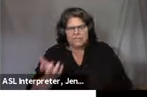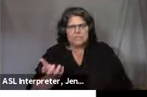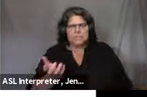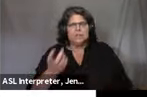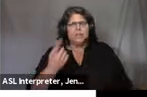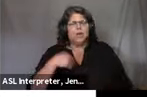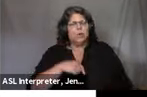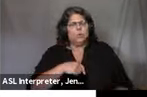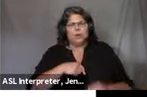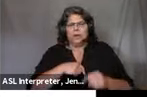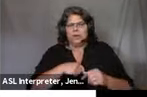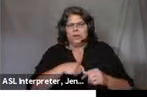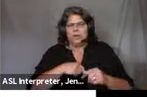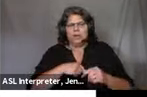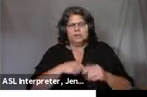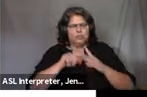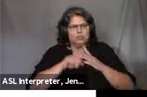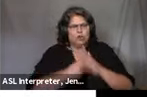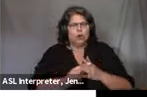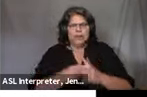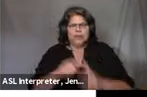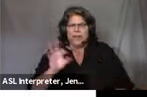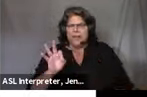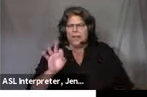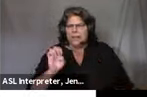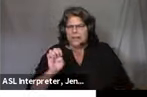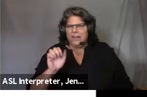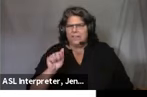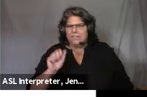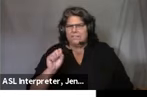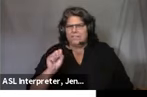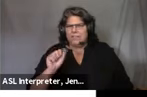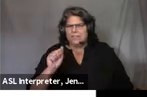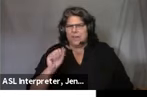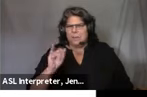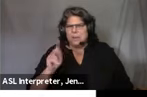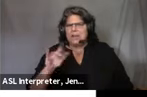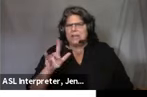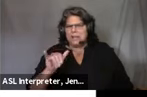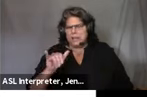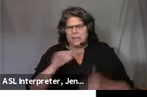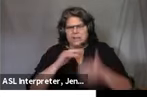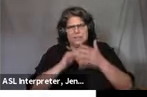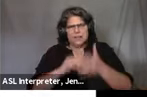executed a feasibility study, and here we are in the environmental phase.